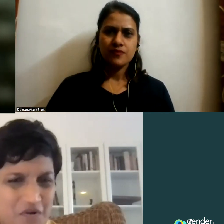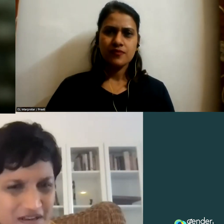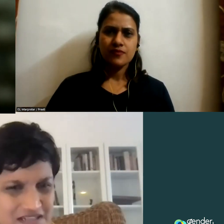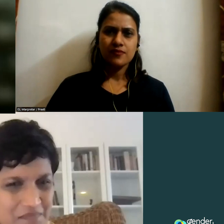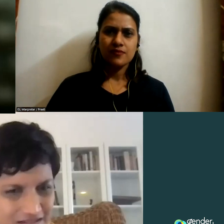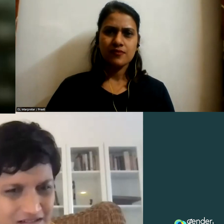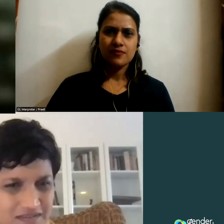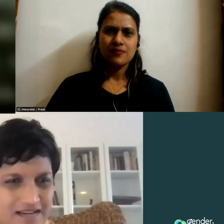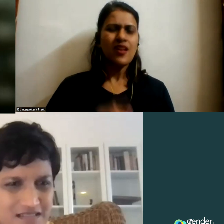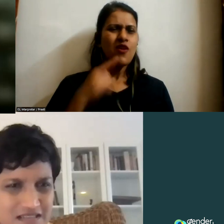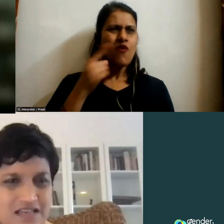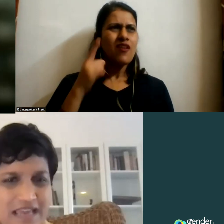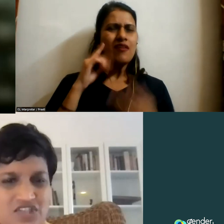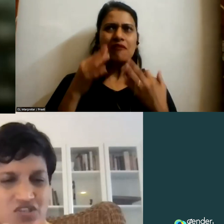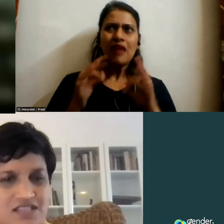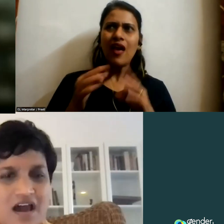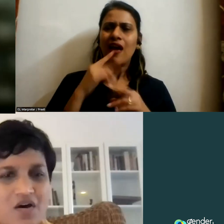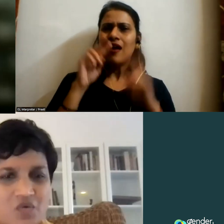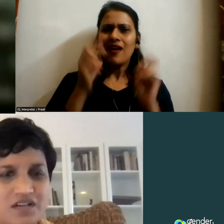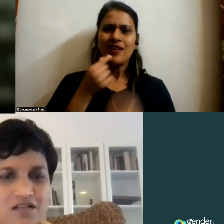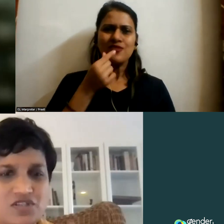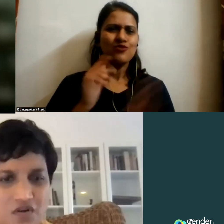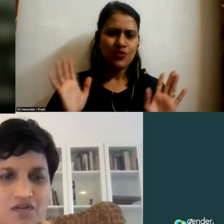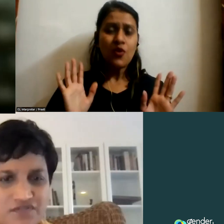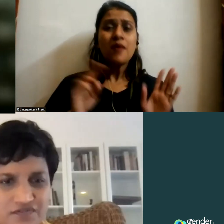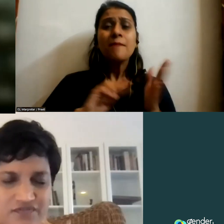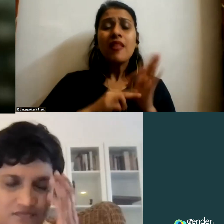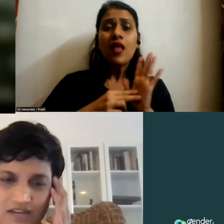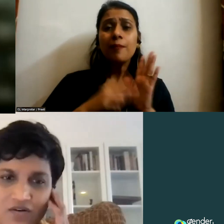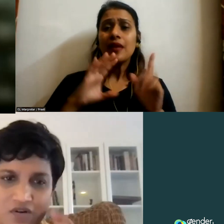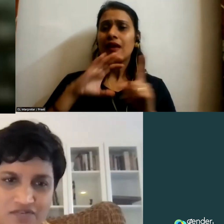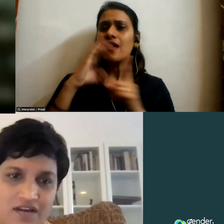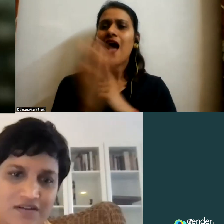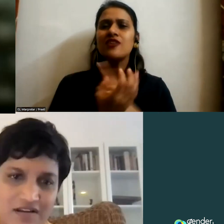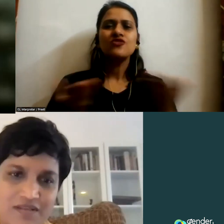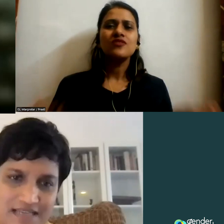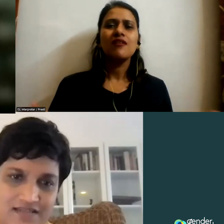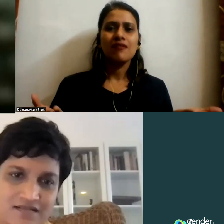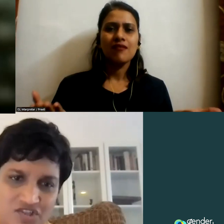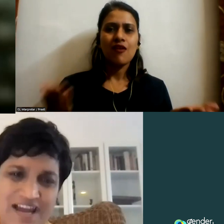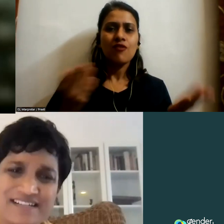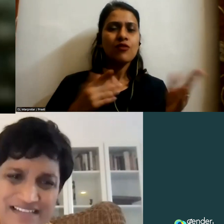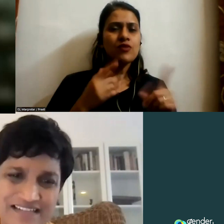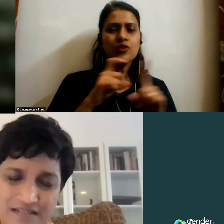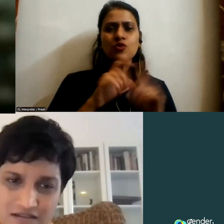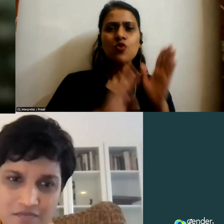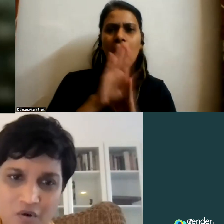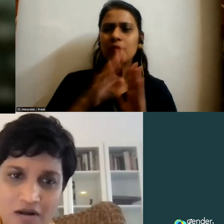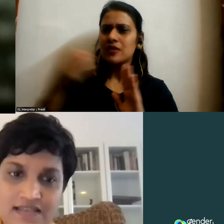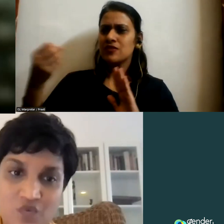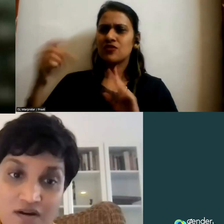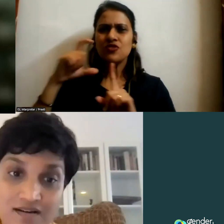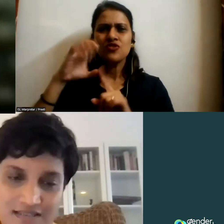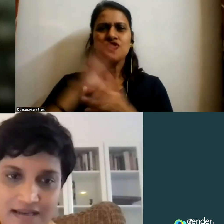a derogatory manner, or that it's just how the culture of the development sector, the charity